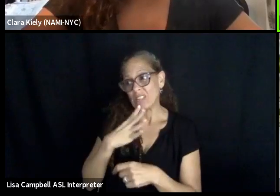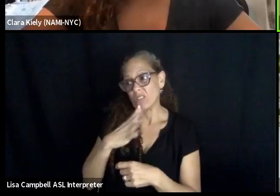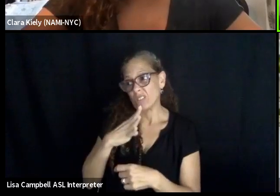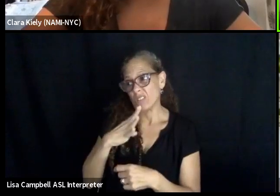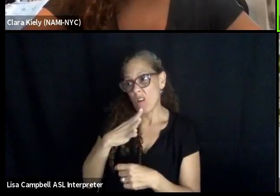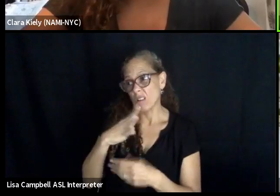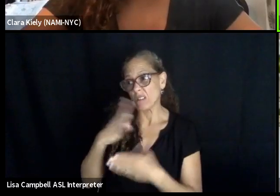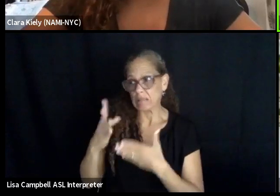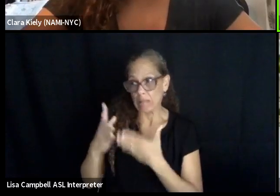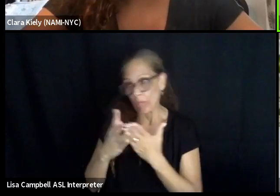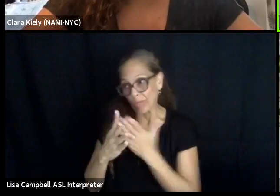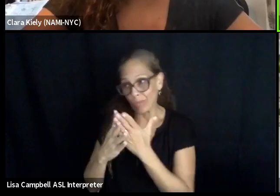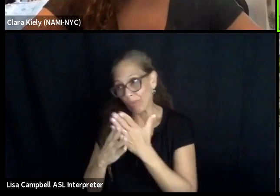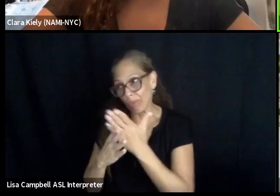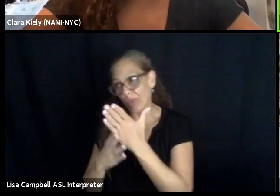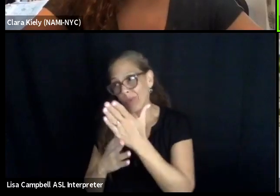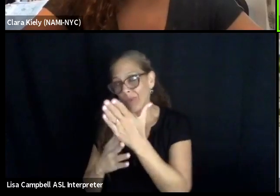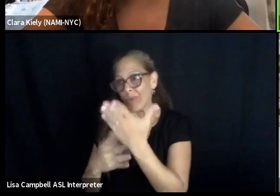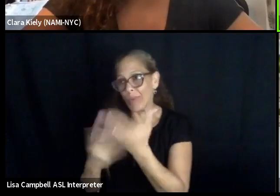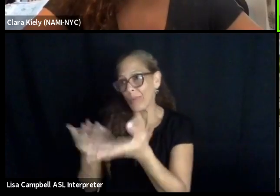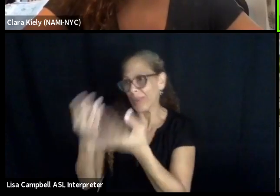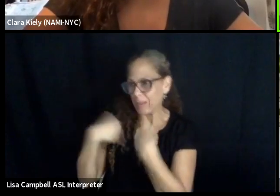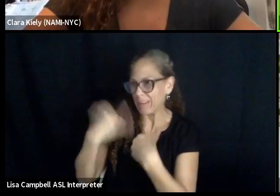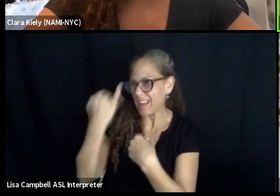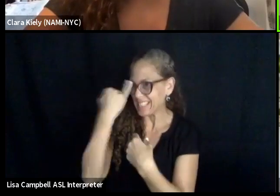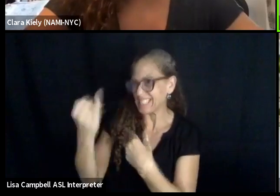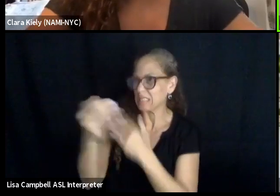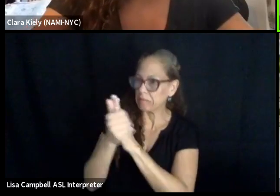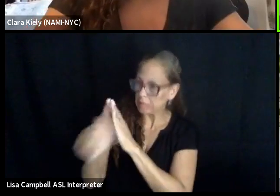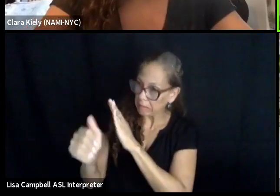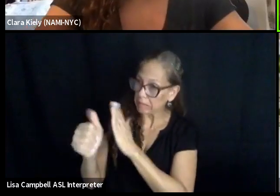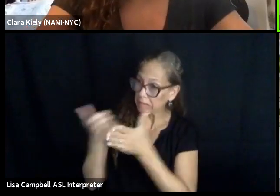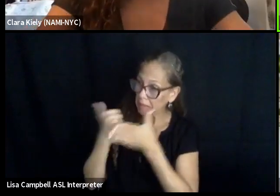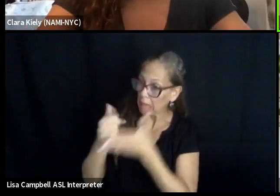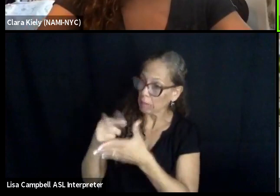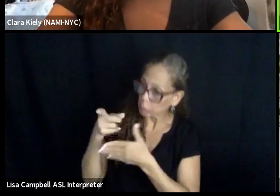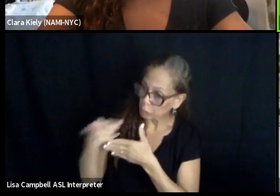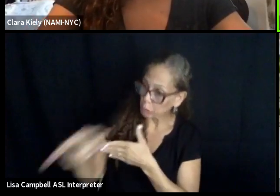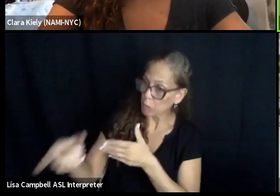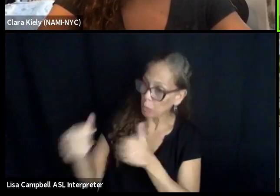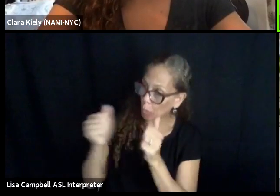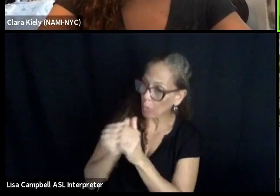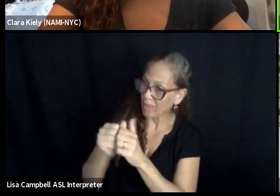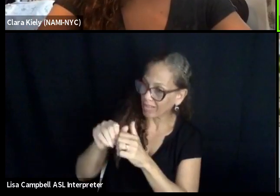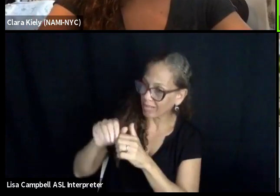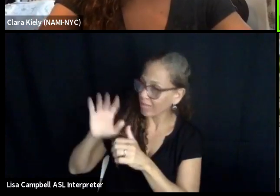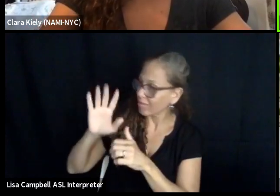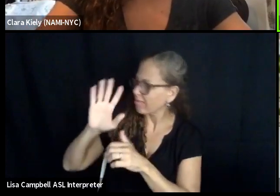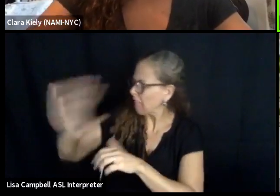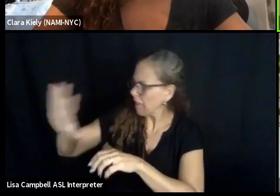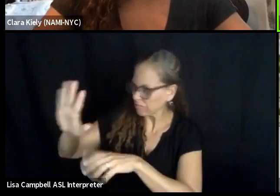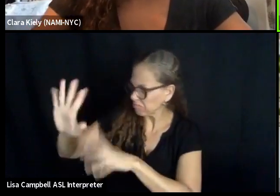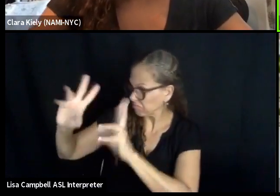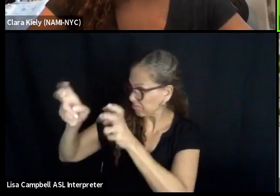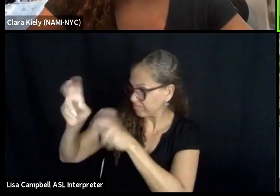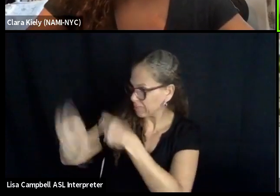through some ideas of skills that have helped you with X situation?